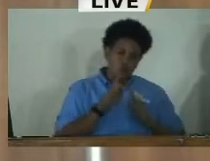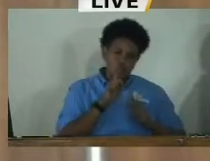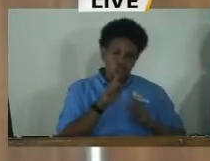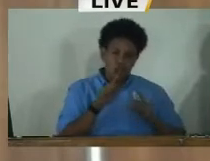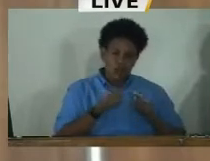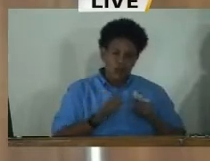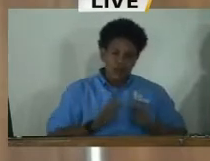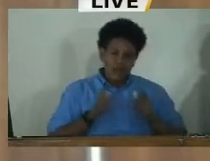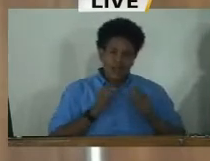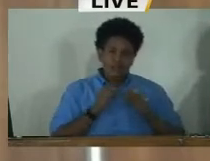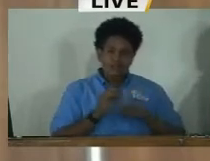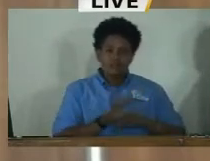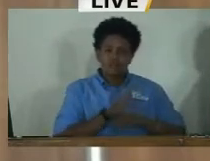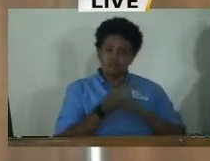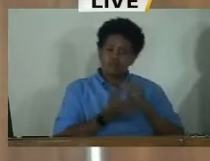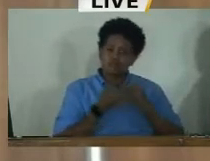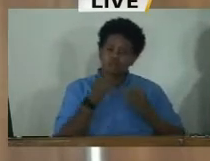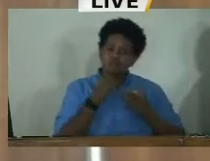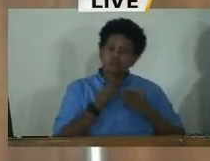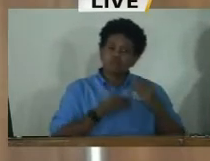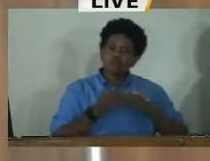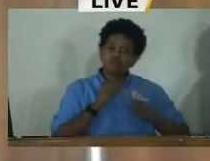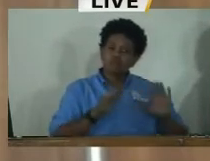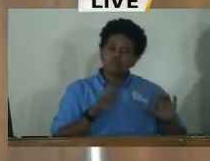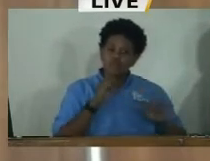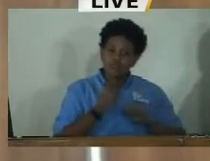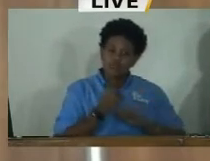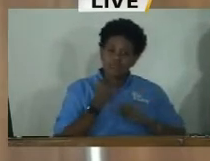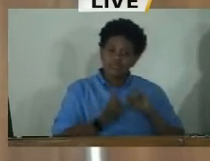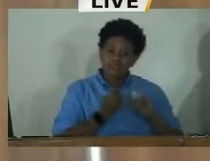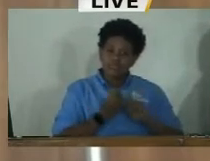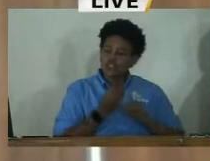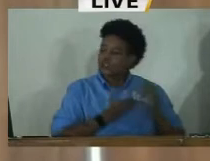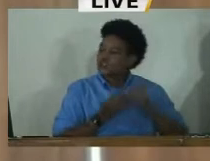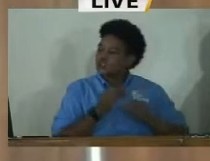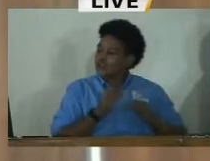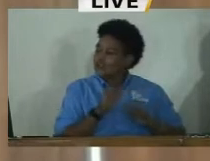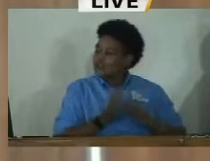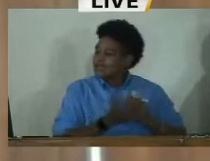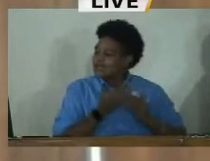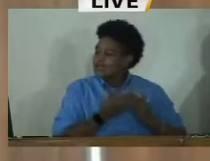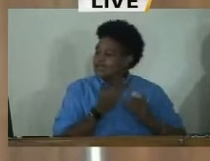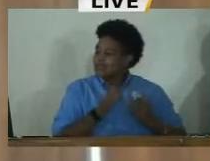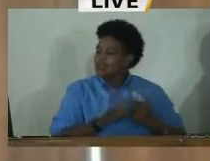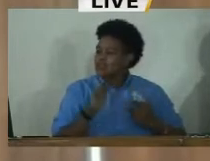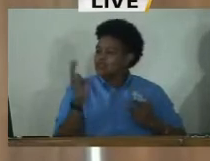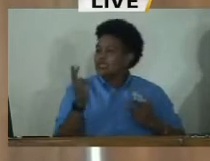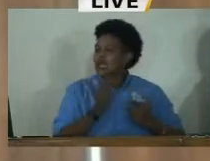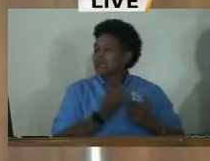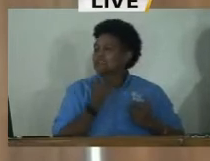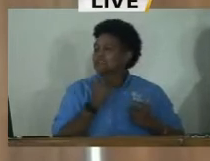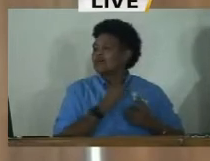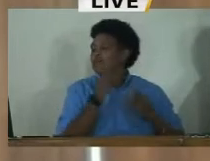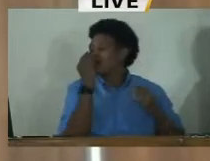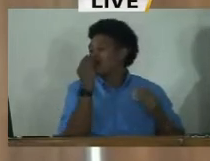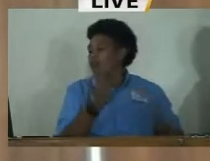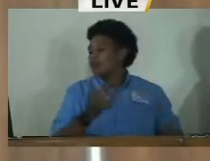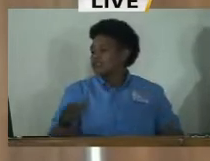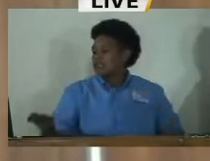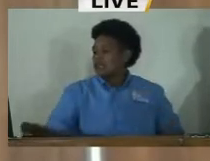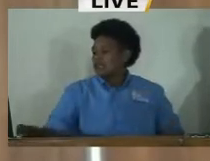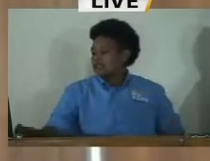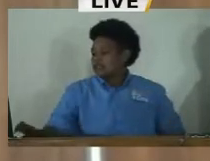about living in a digital economy. One is it makes international trade easier, and 2, content